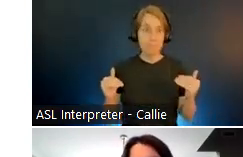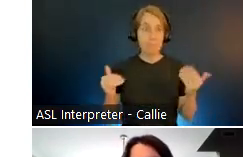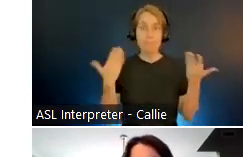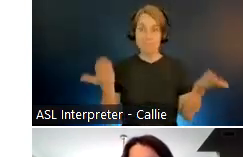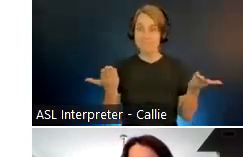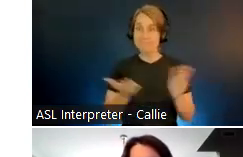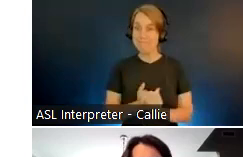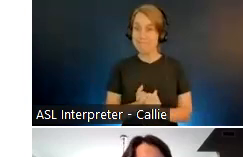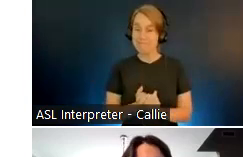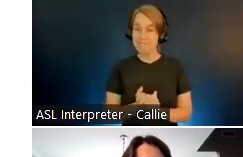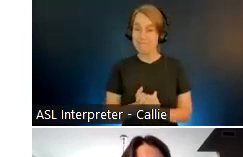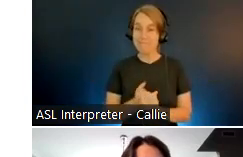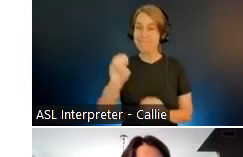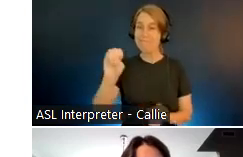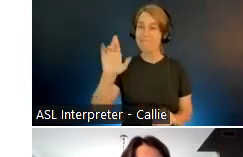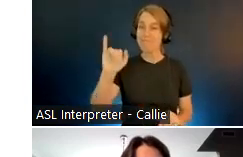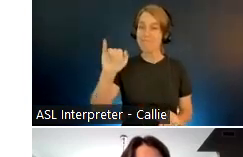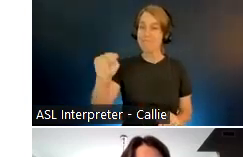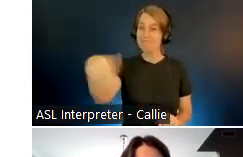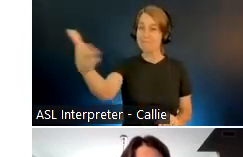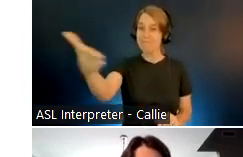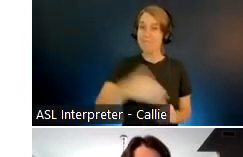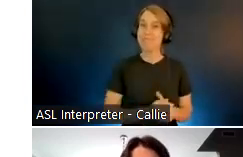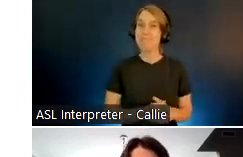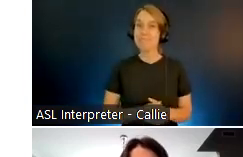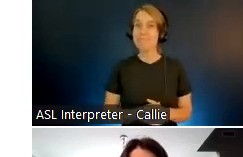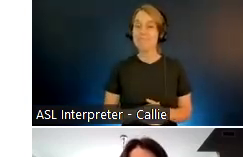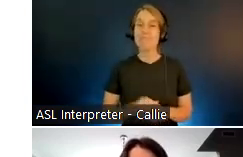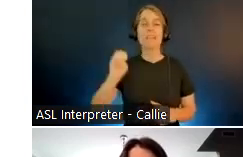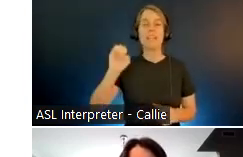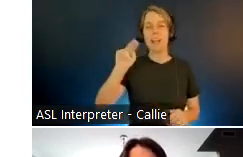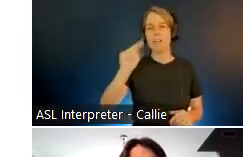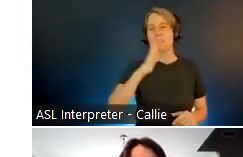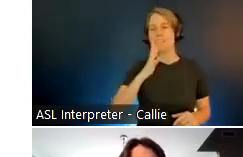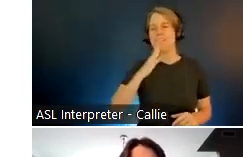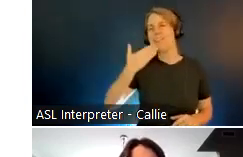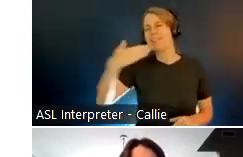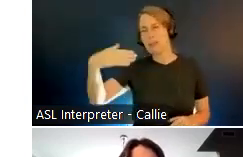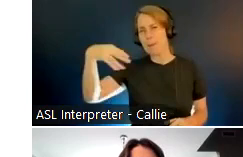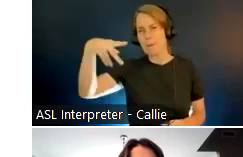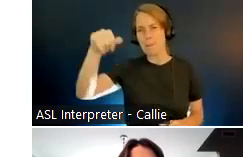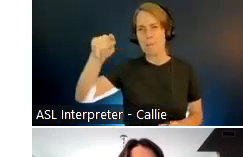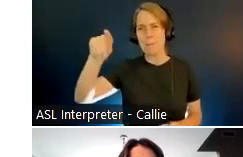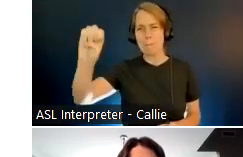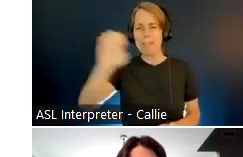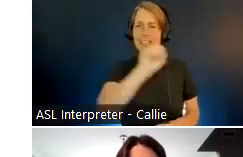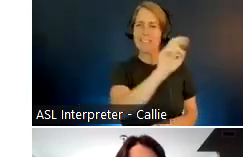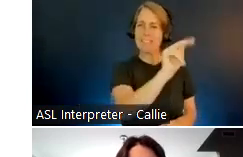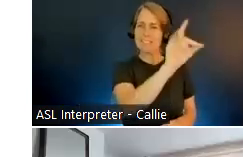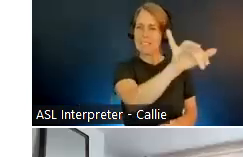Okay, I'll hand it back over to you, Erin. Thank you, Pete and Sandy. And you guys have left exactly 10 minutes